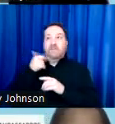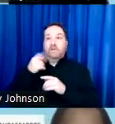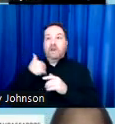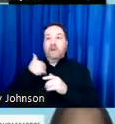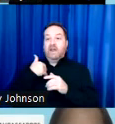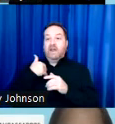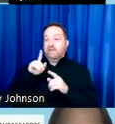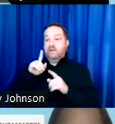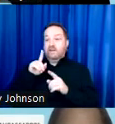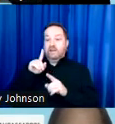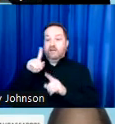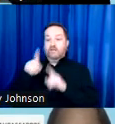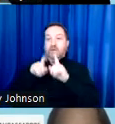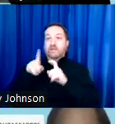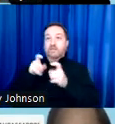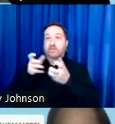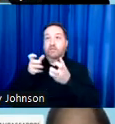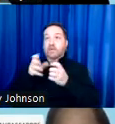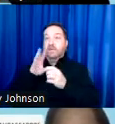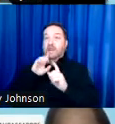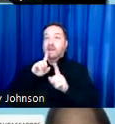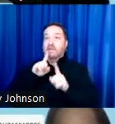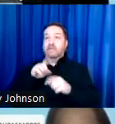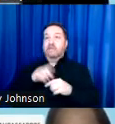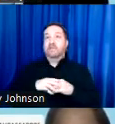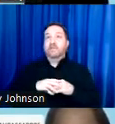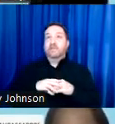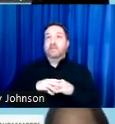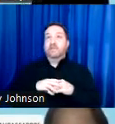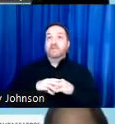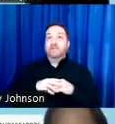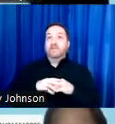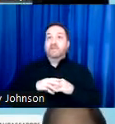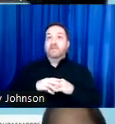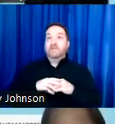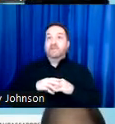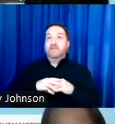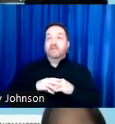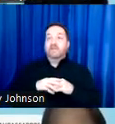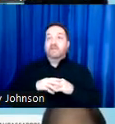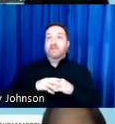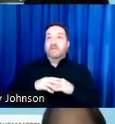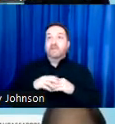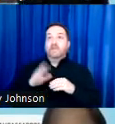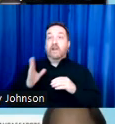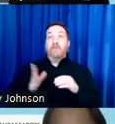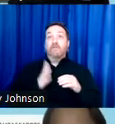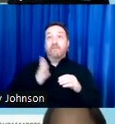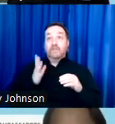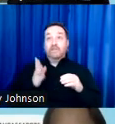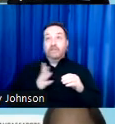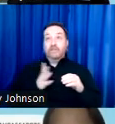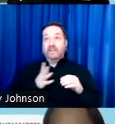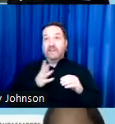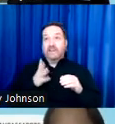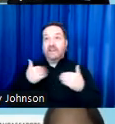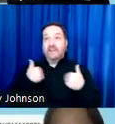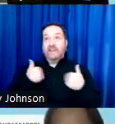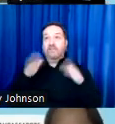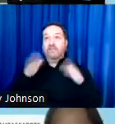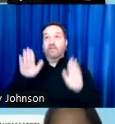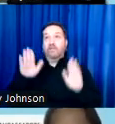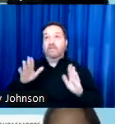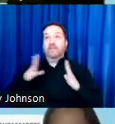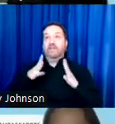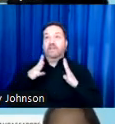a question that you'd like us to answer after hours. All right. Officially have a wonderful